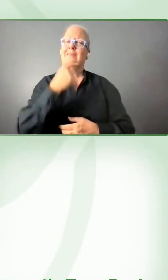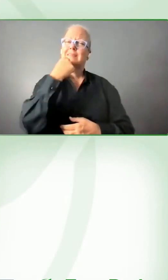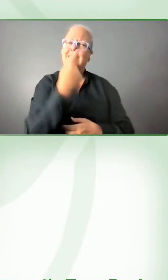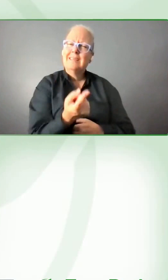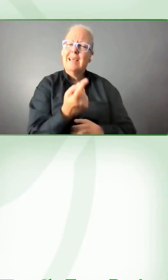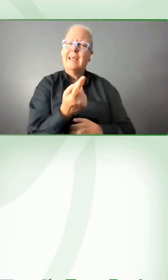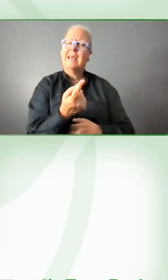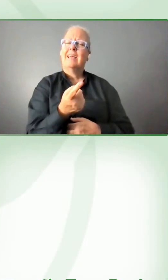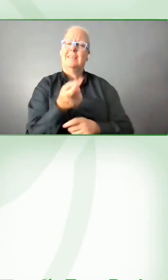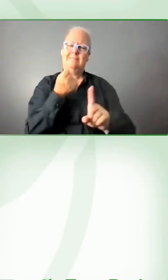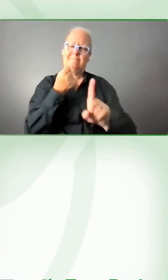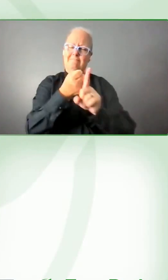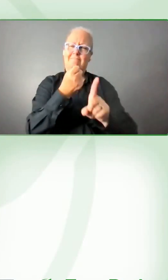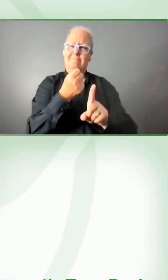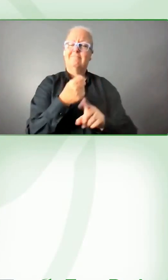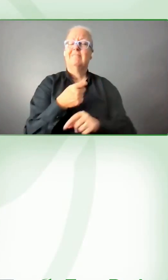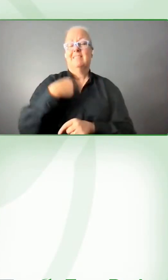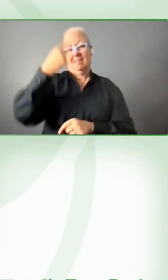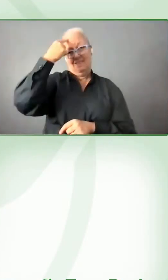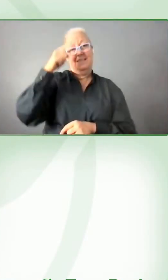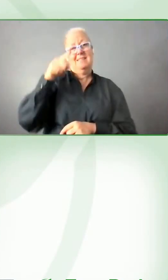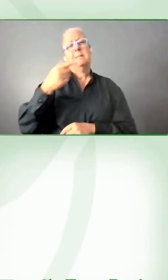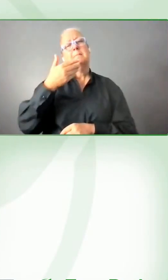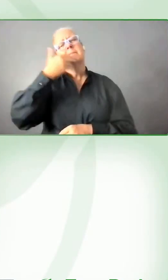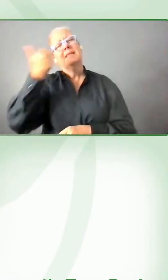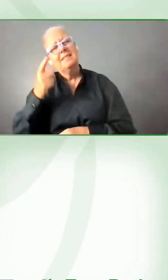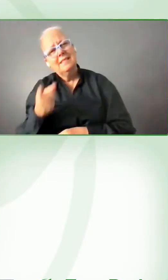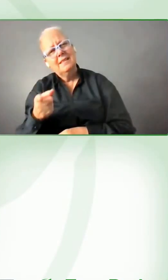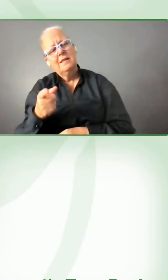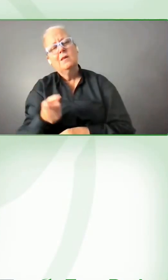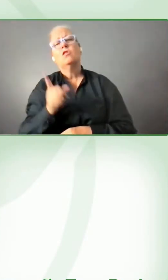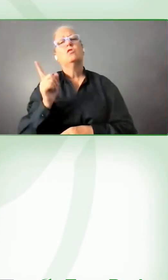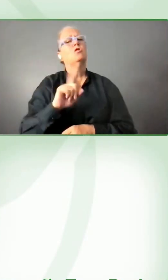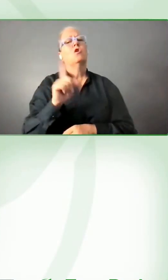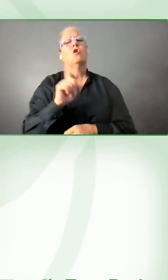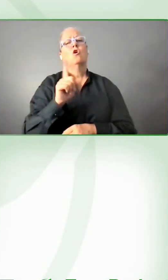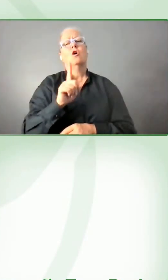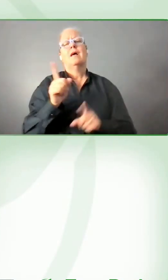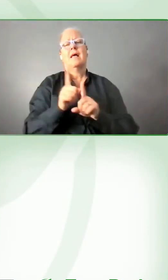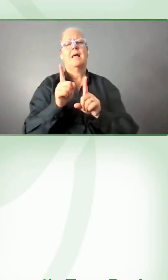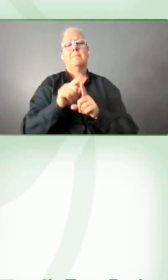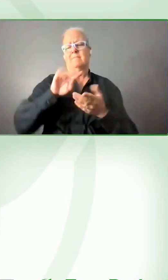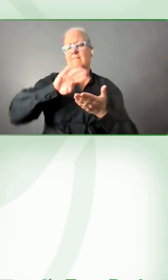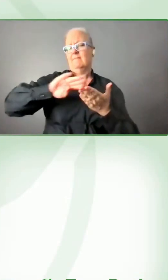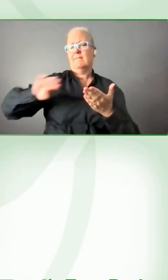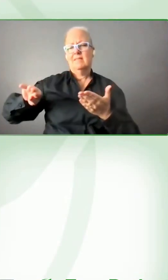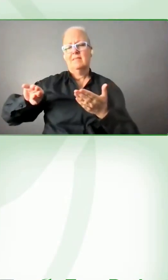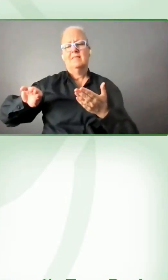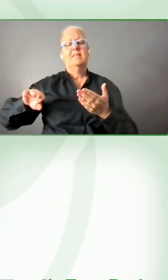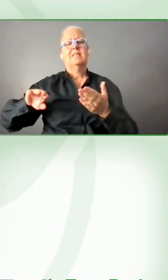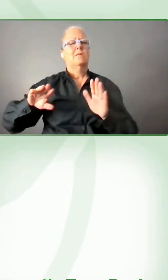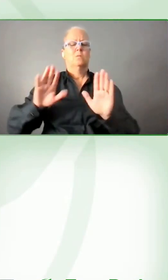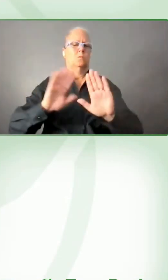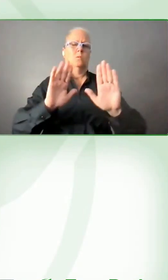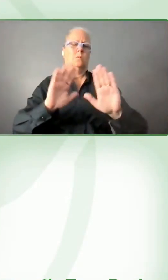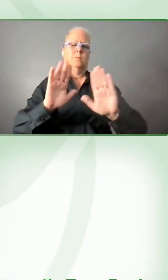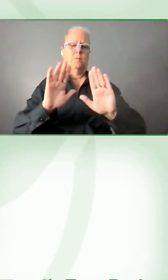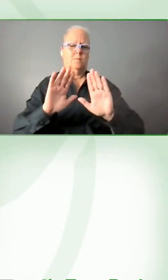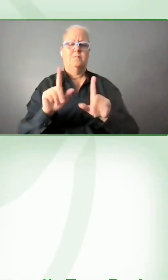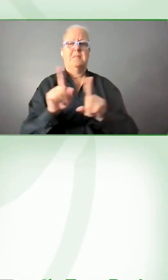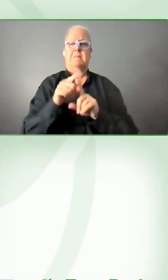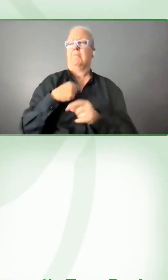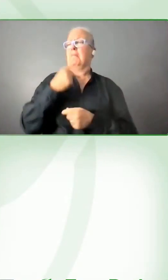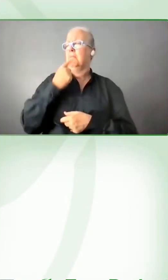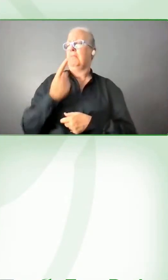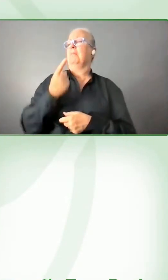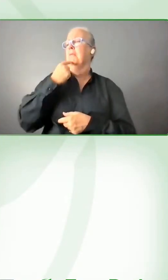better way of doing it, not necessarily to replace how people do it, because I know they're going to get a bit funny about us telling them what to do, but